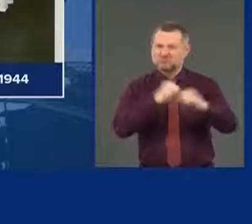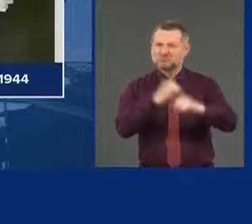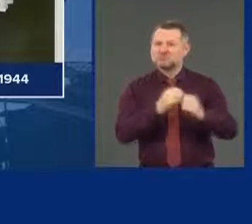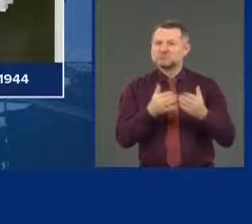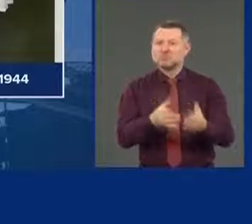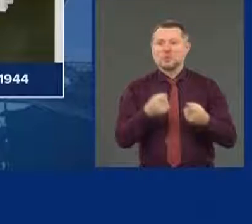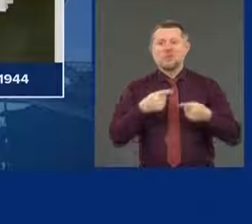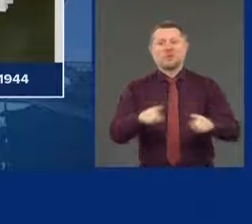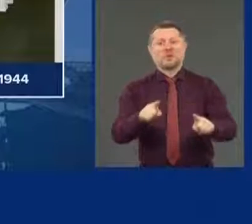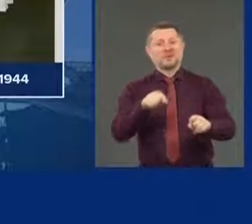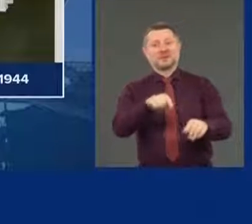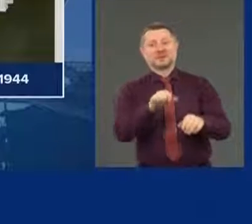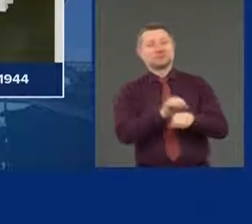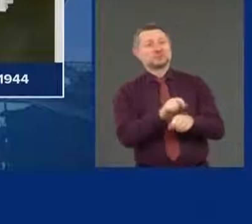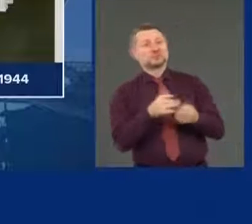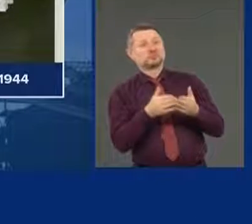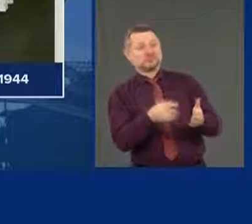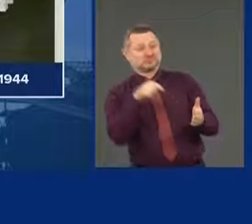on this ship, and that